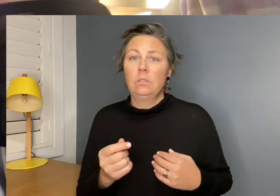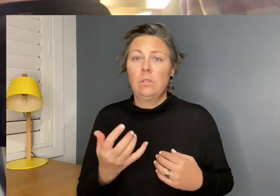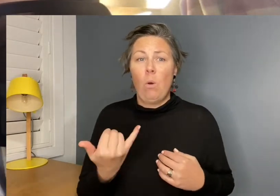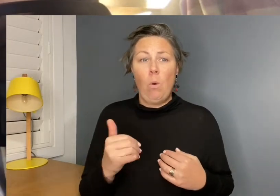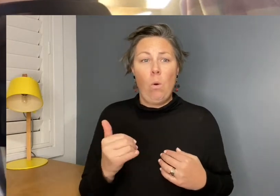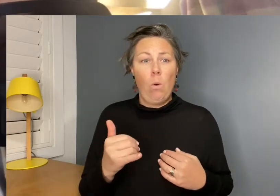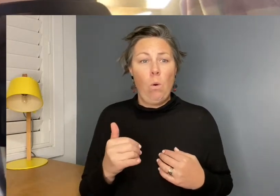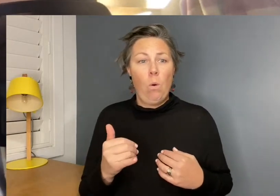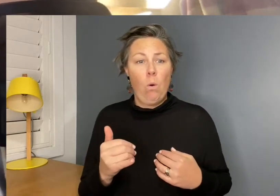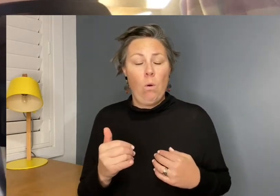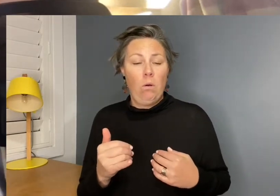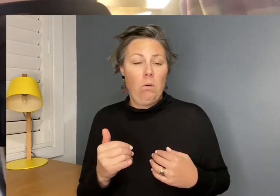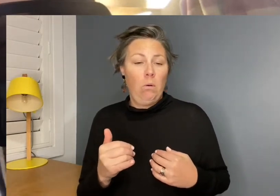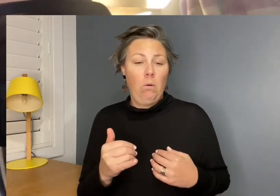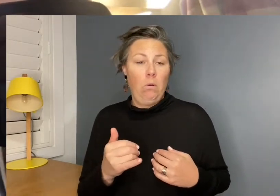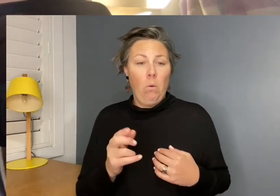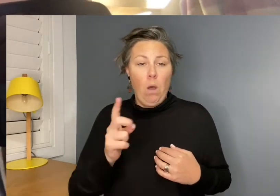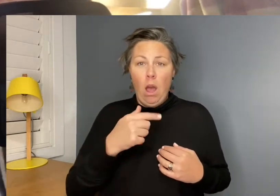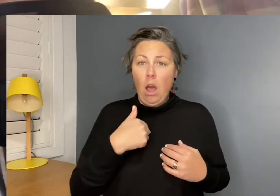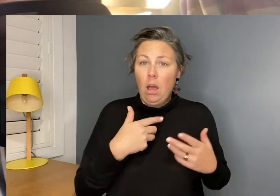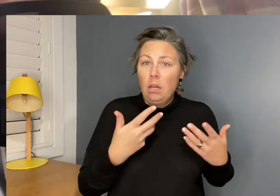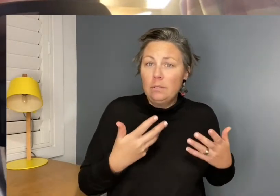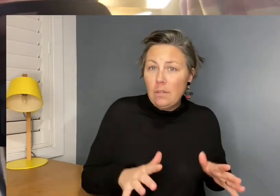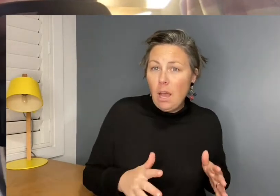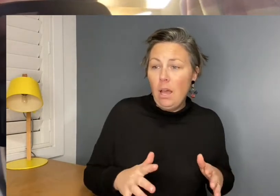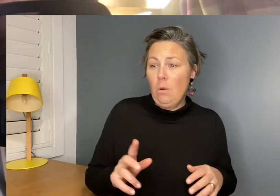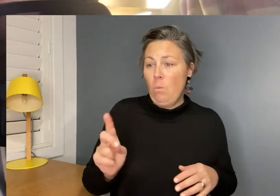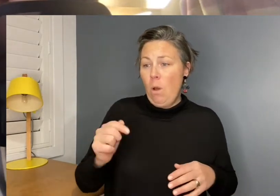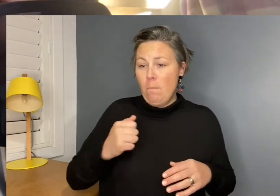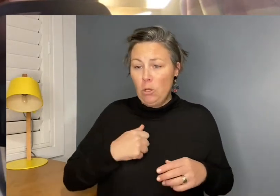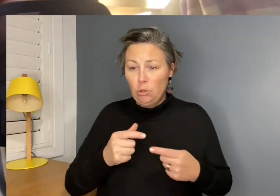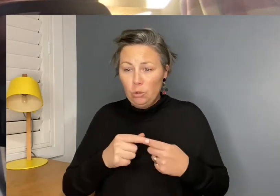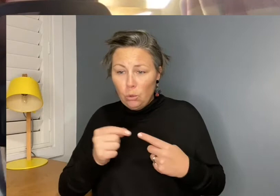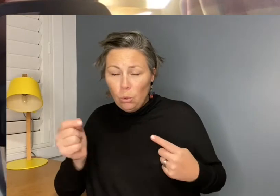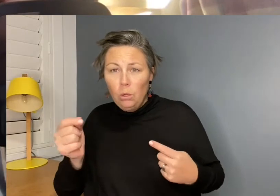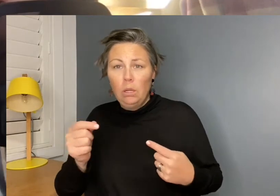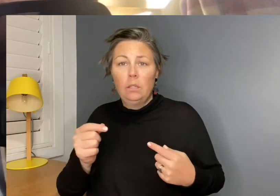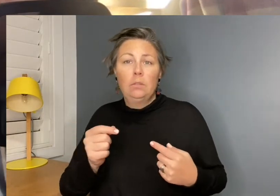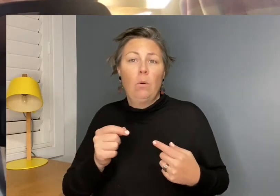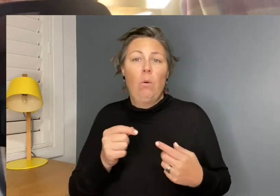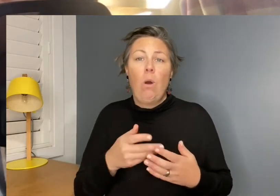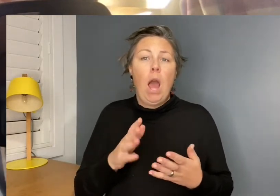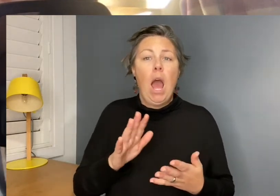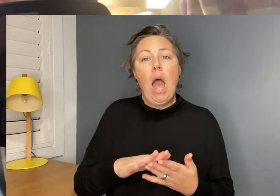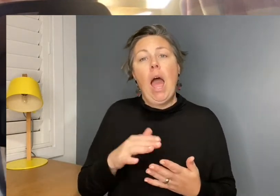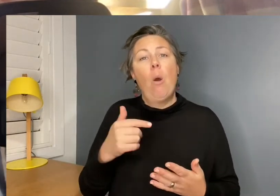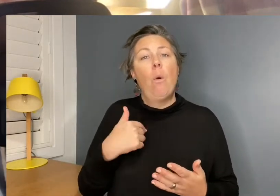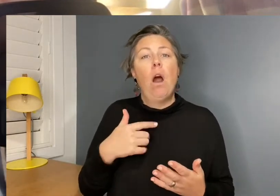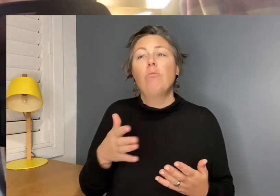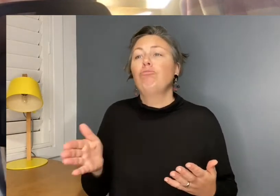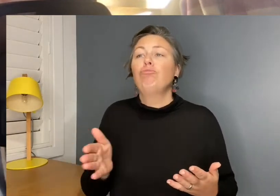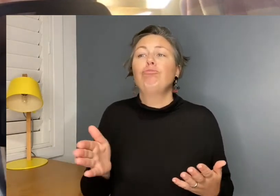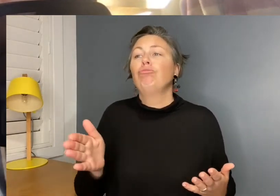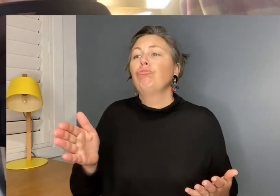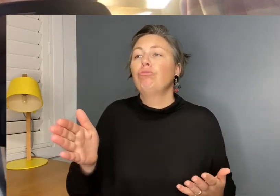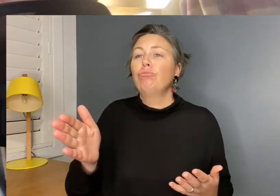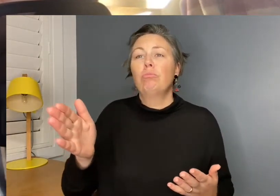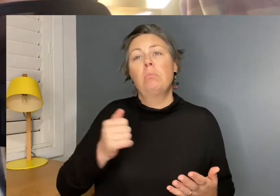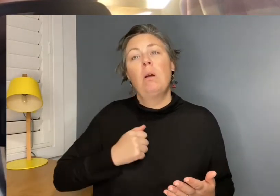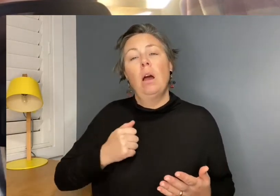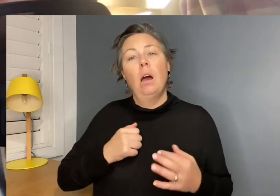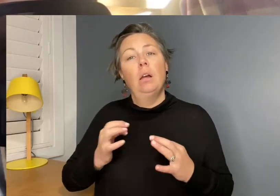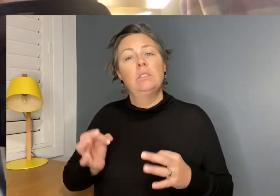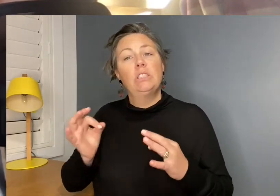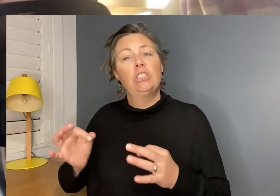of how I've chosen or what I've done or how I've navigated it. But I think it's just